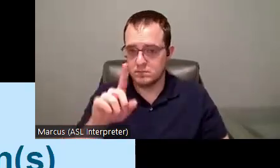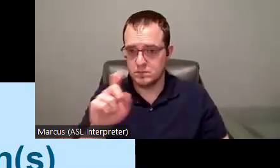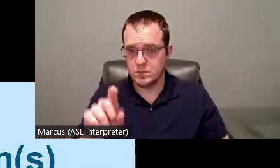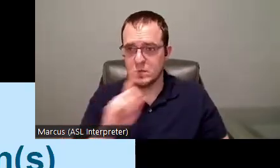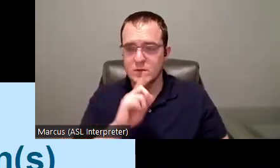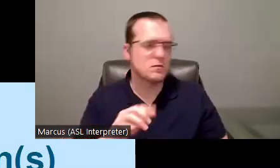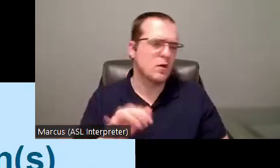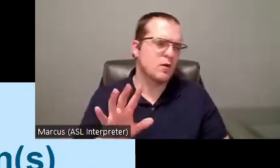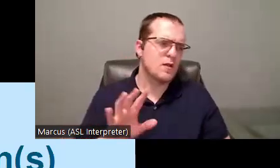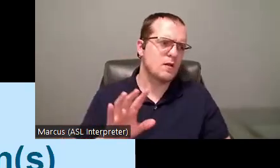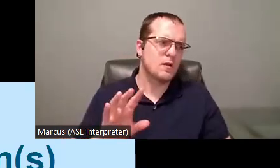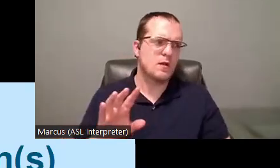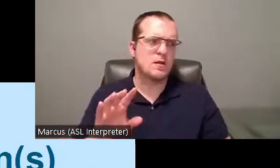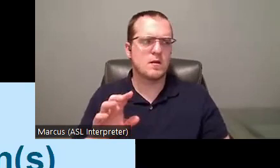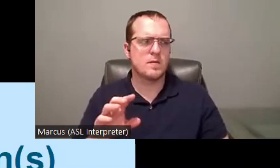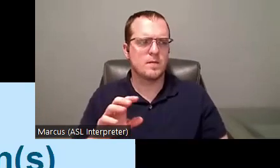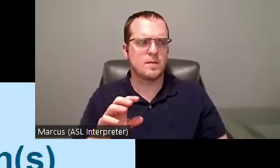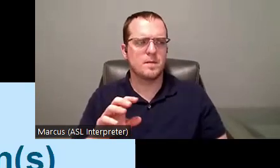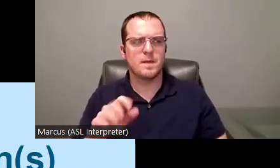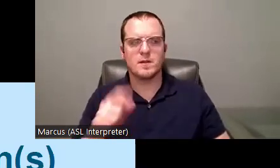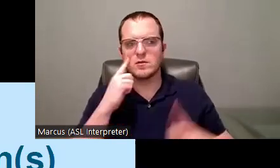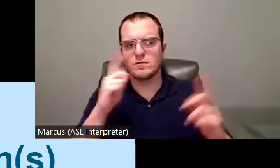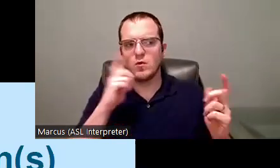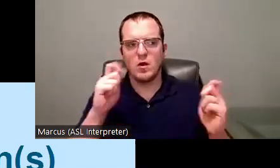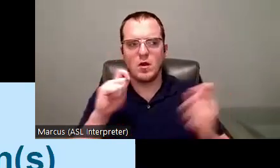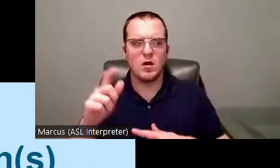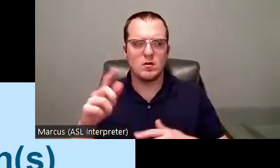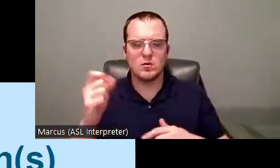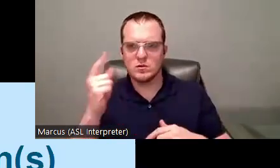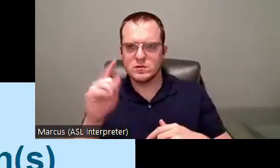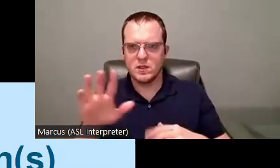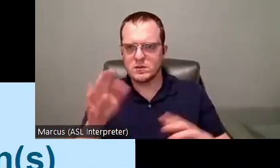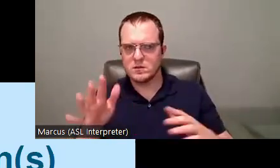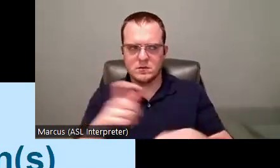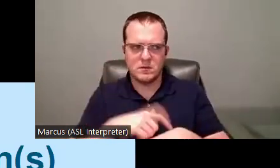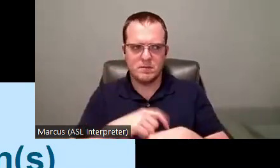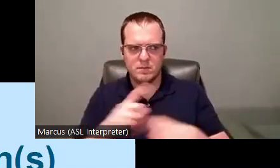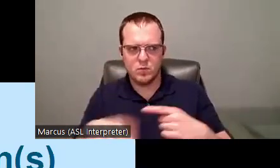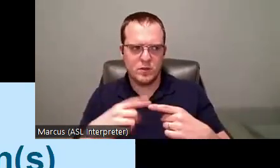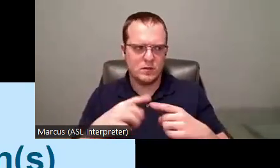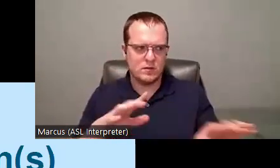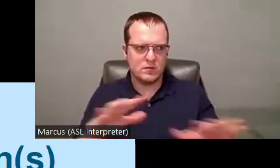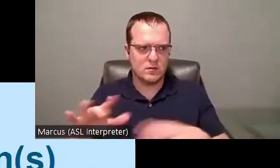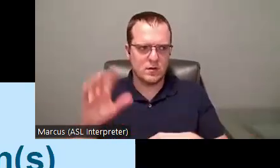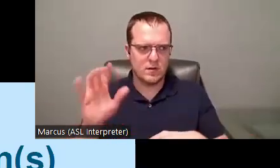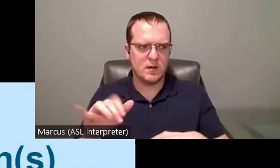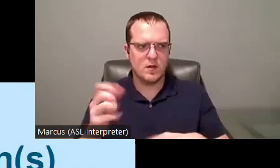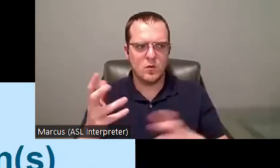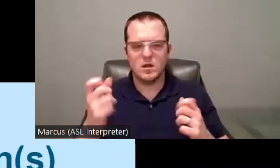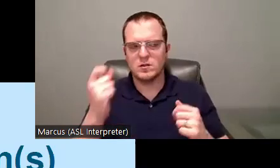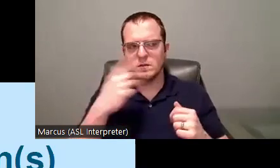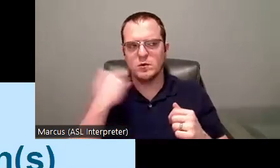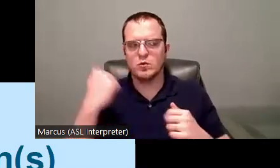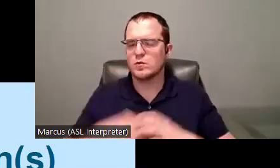it does. Yeah, I was just, for everyone's kind of understanding on the sequencing of things, just wanted to sort of understand that a little bit